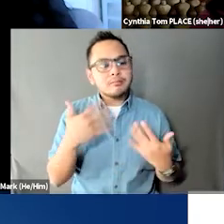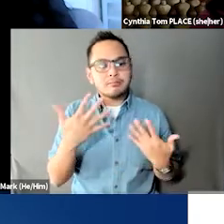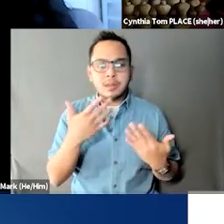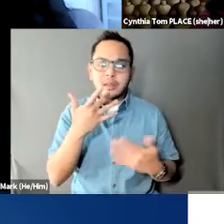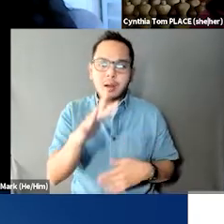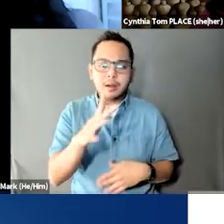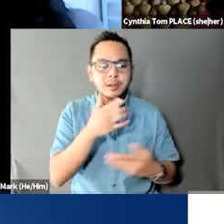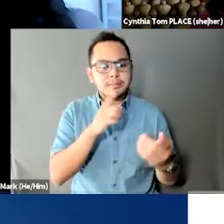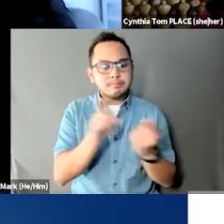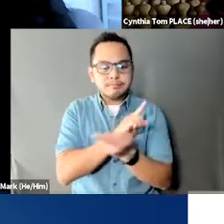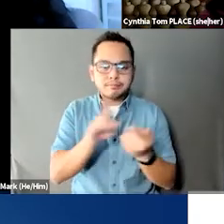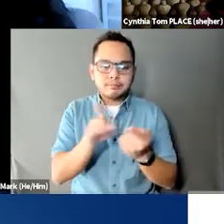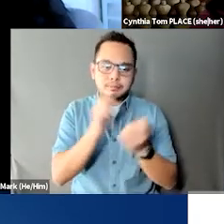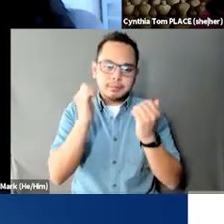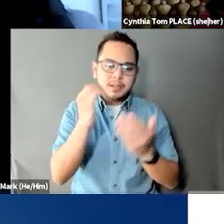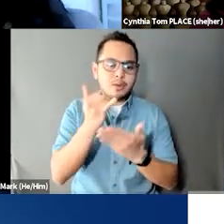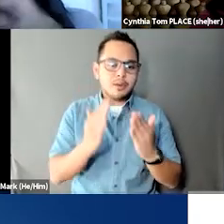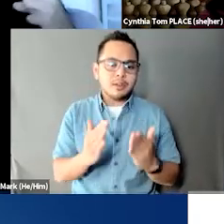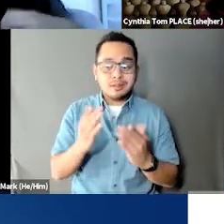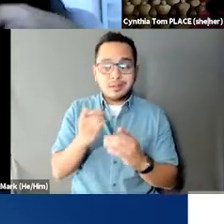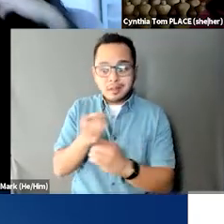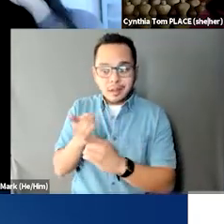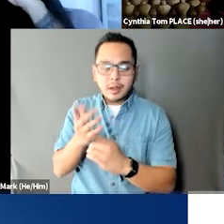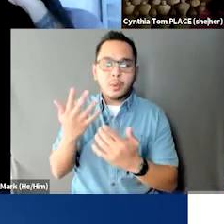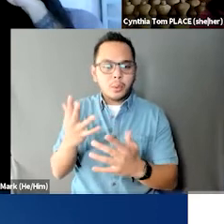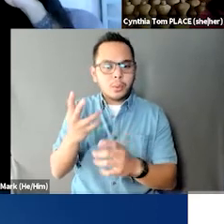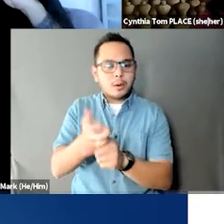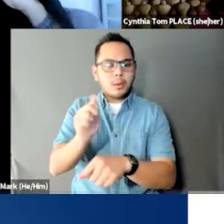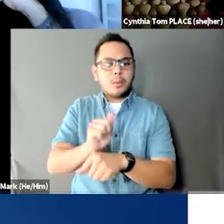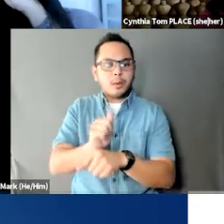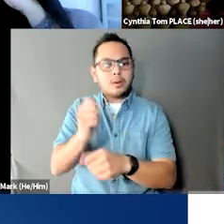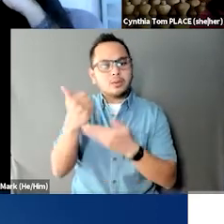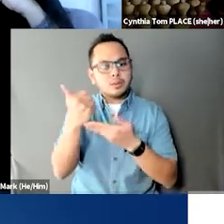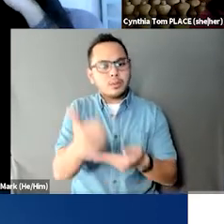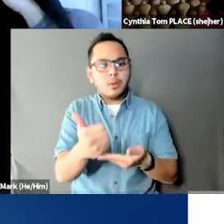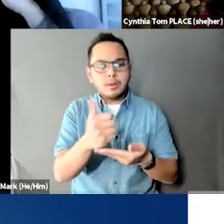incredible artists, some of who are doing the really hard heart work to support